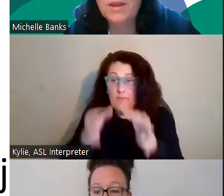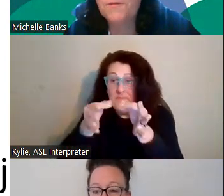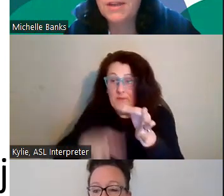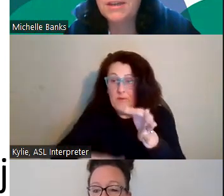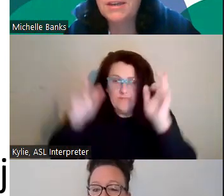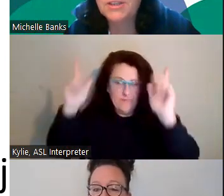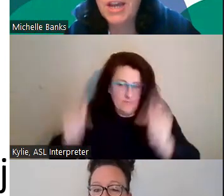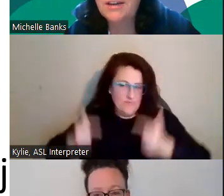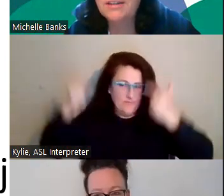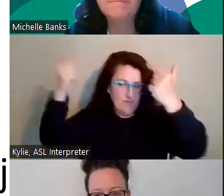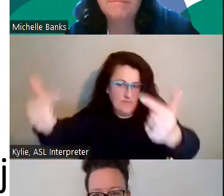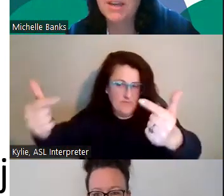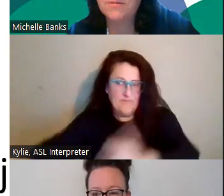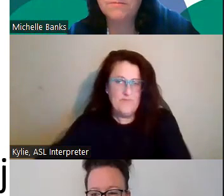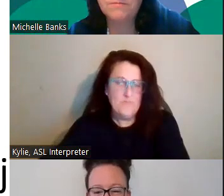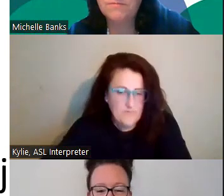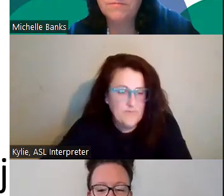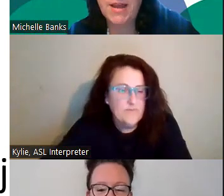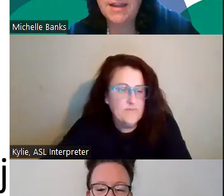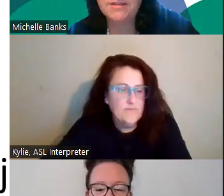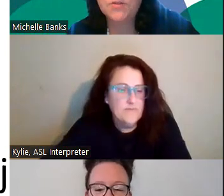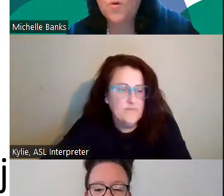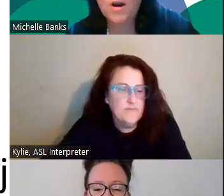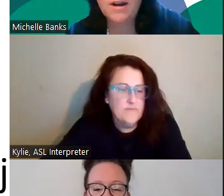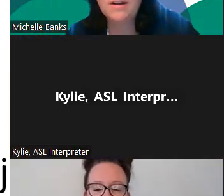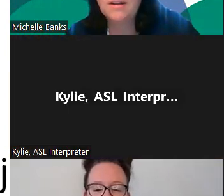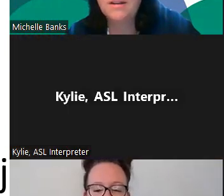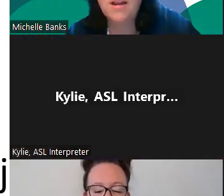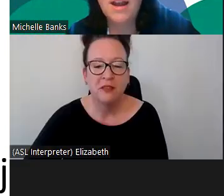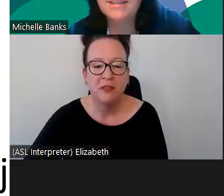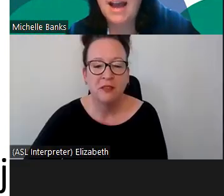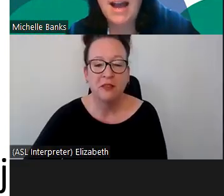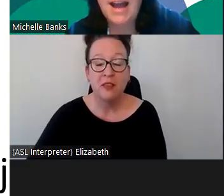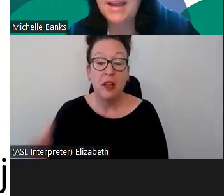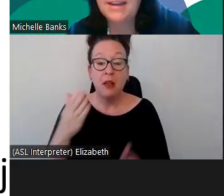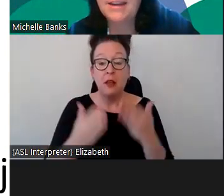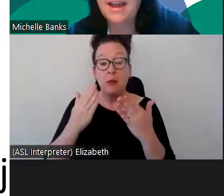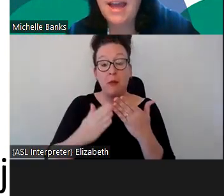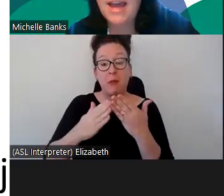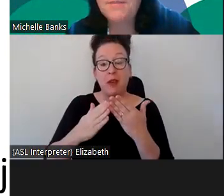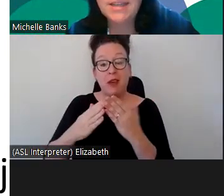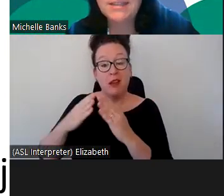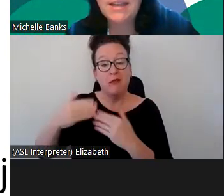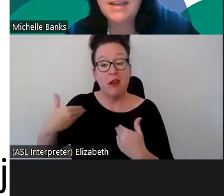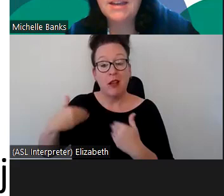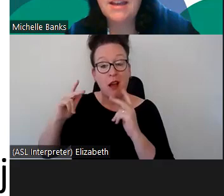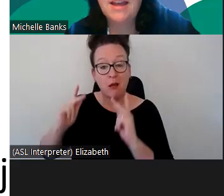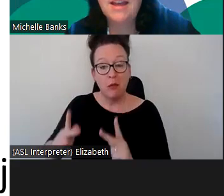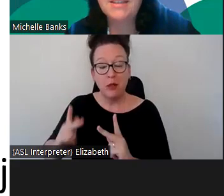But if a next gener, might score not as high in